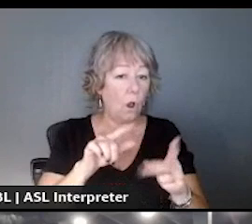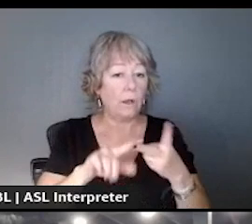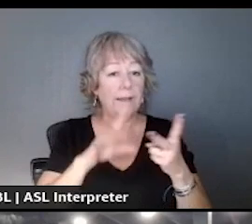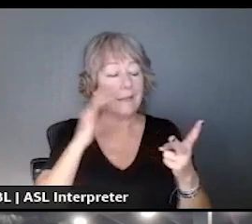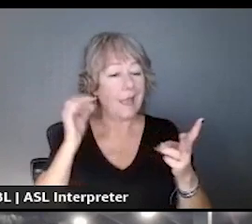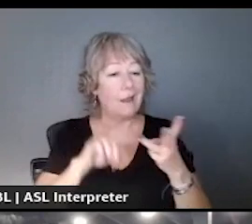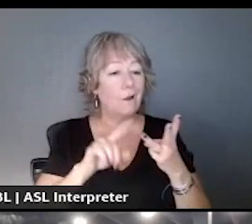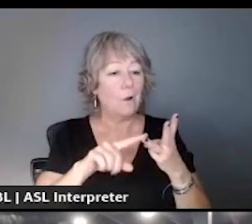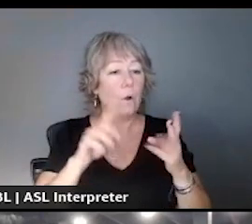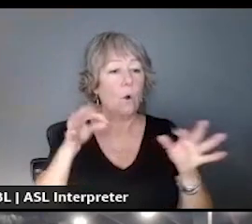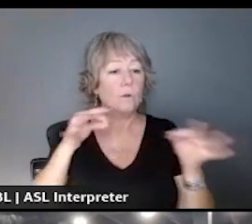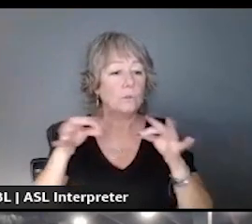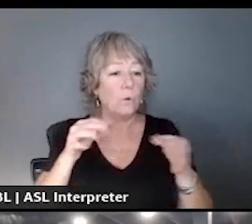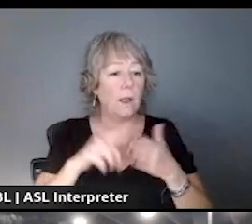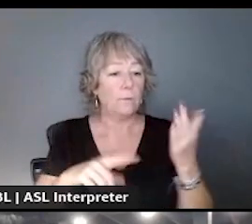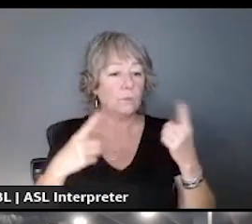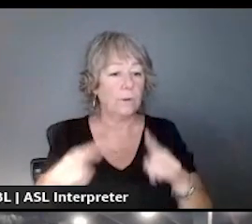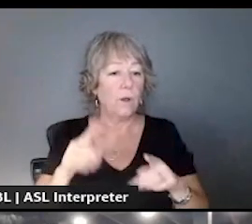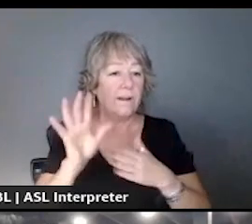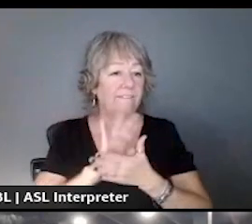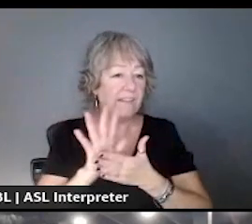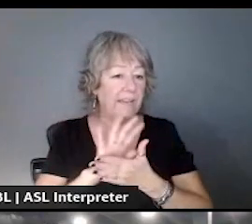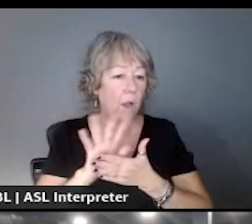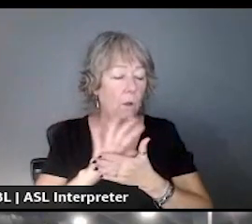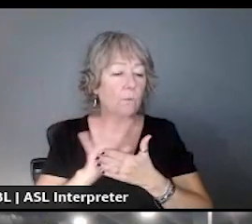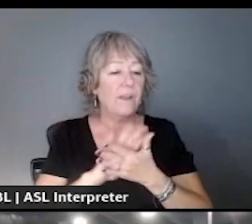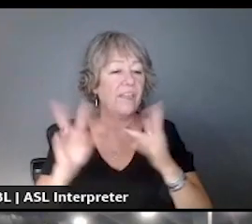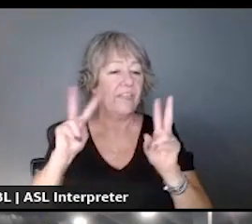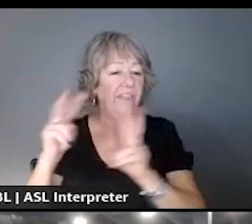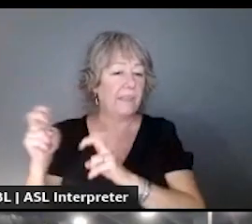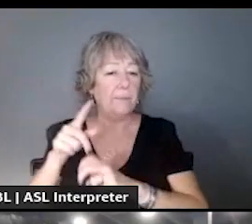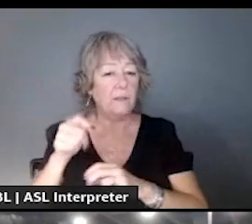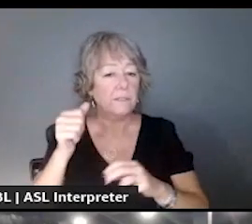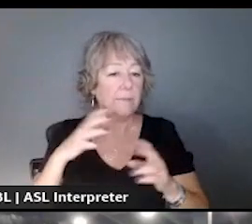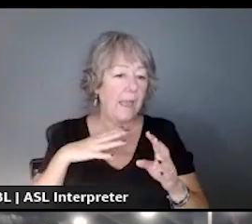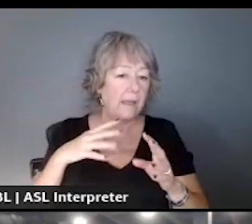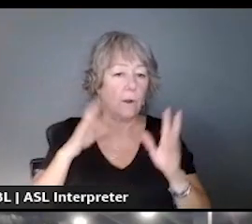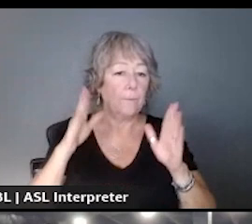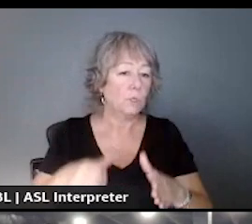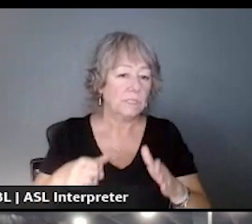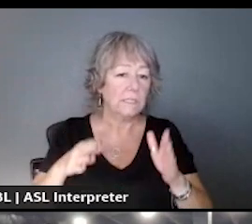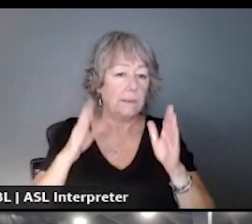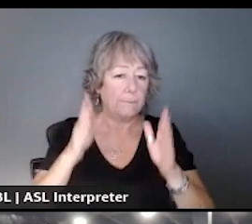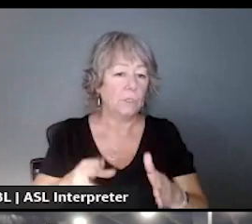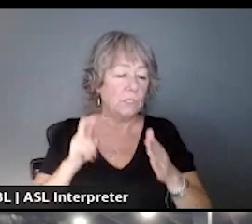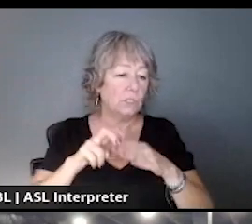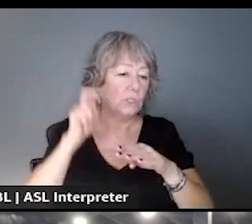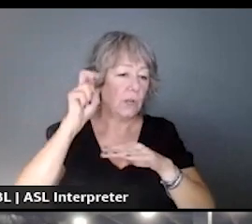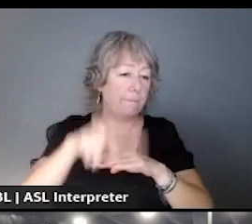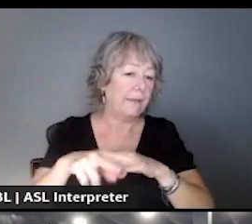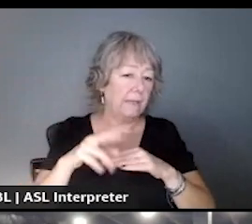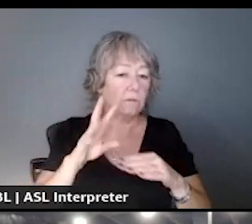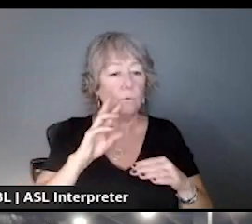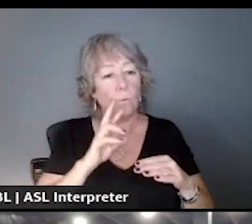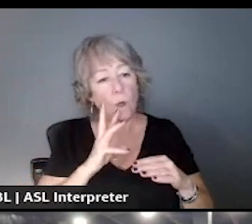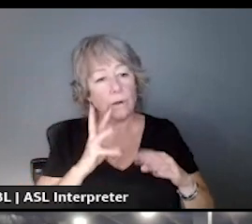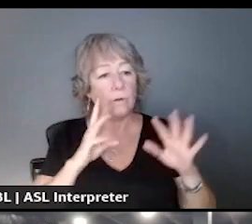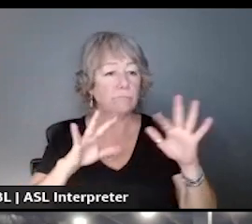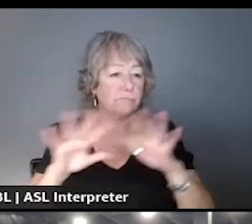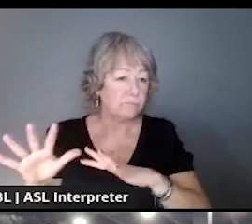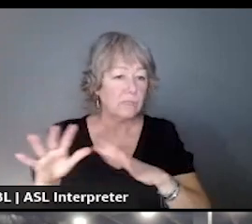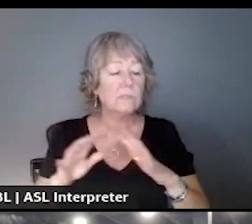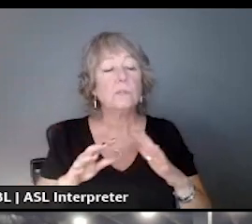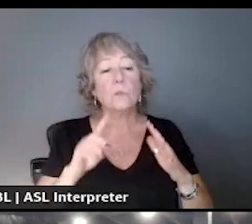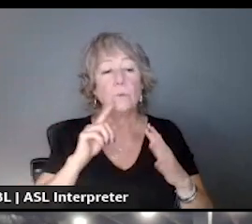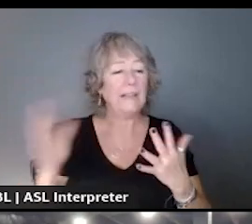or, you know, describe what's going on in a video, in a scene. You know, in this video scene, we have a person jumping into water. So kind of really across